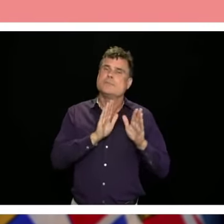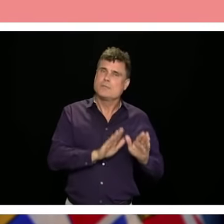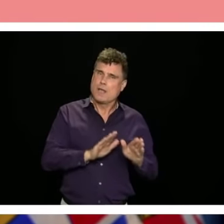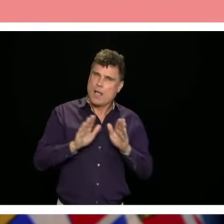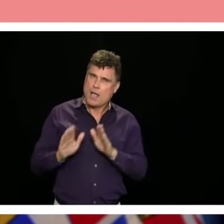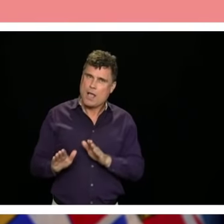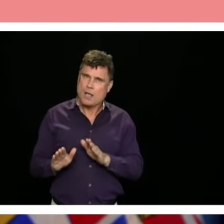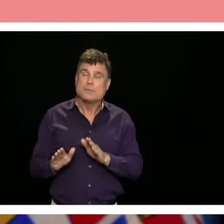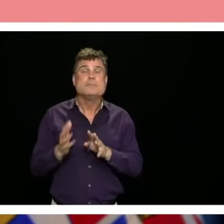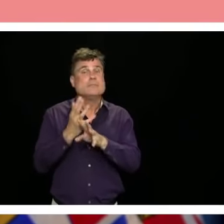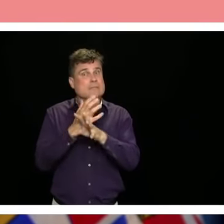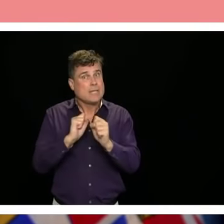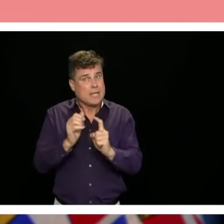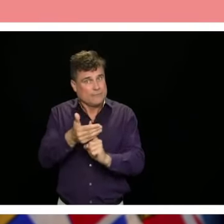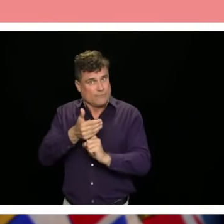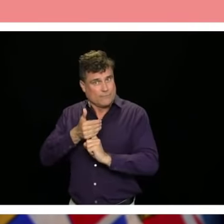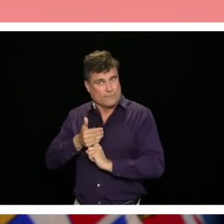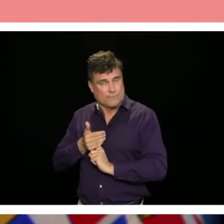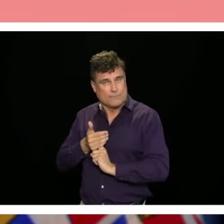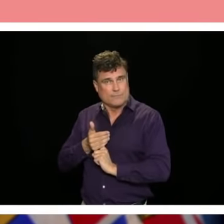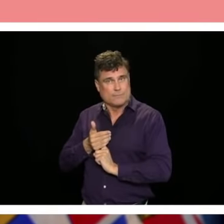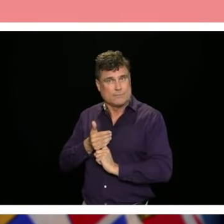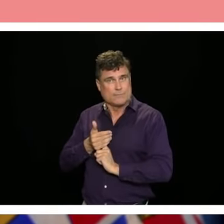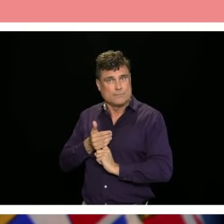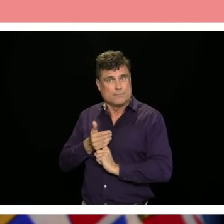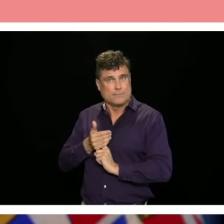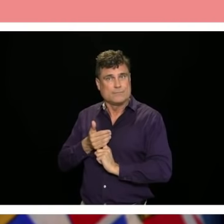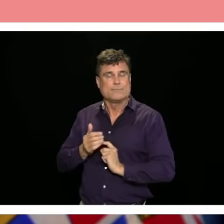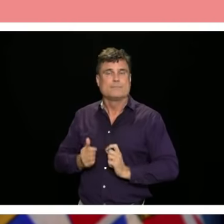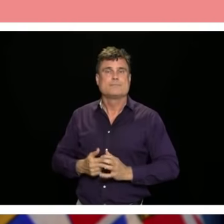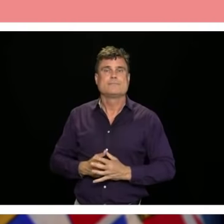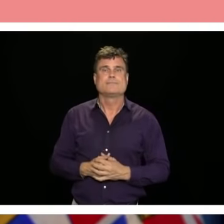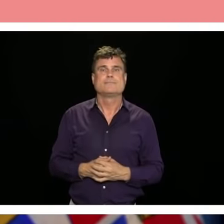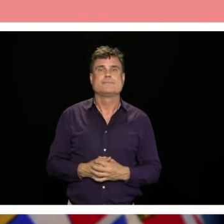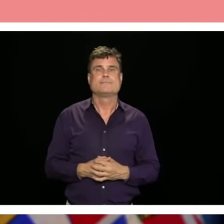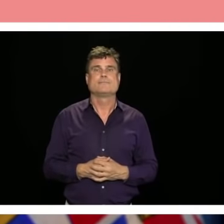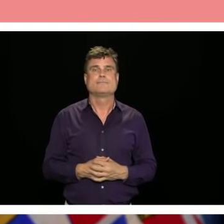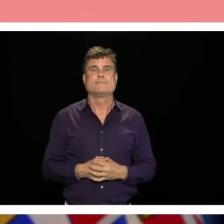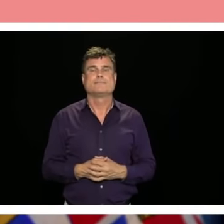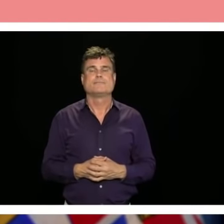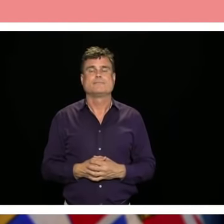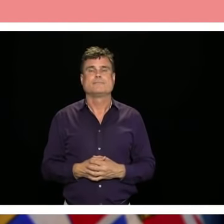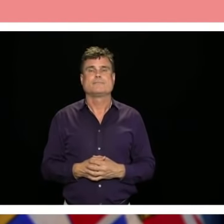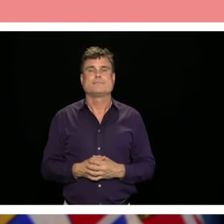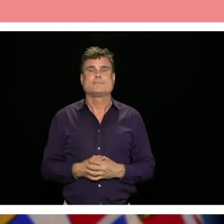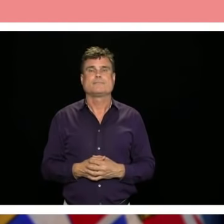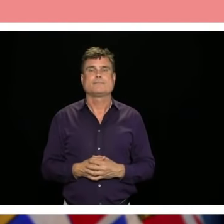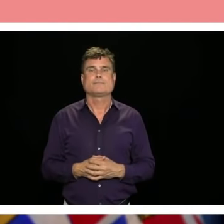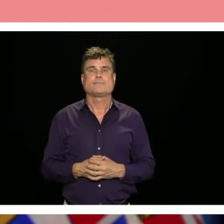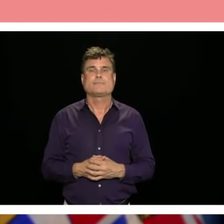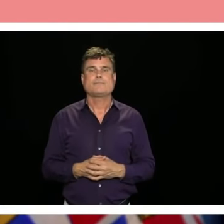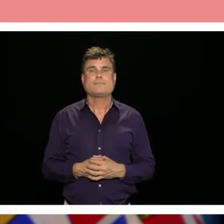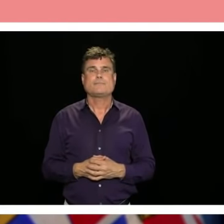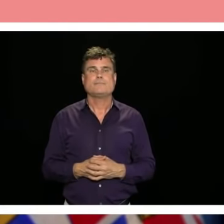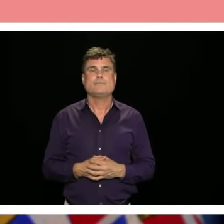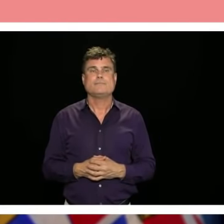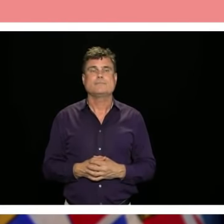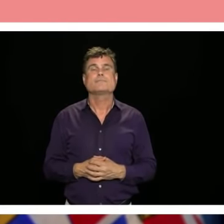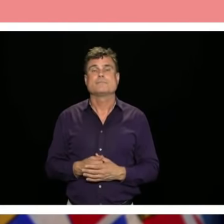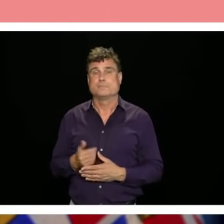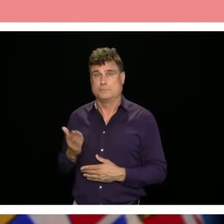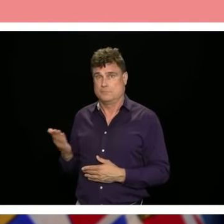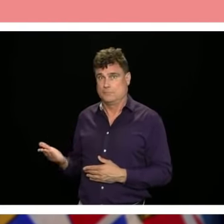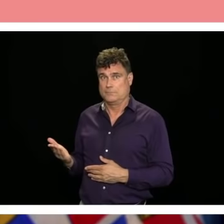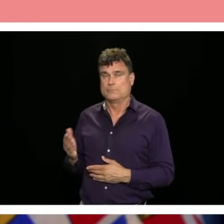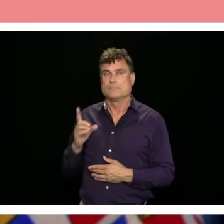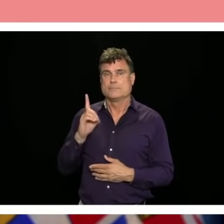have a role to play in continuing this, our pandemic response in BC, and what we do today will make that difference